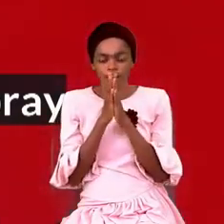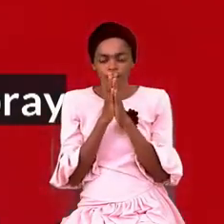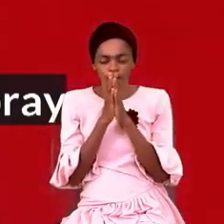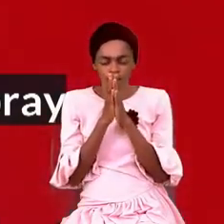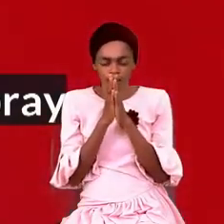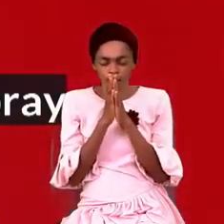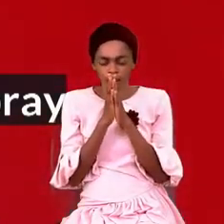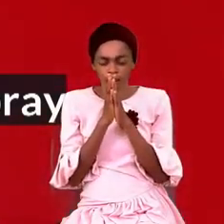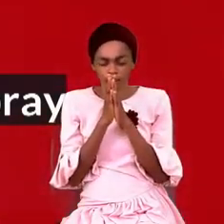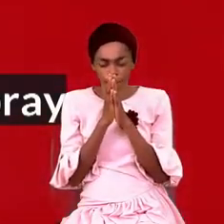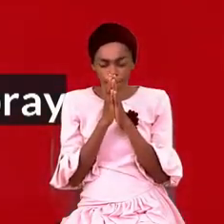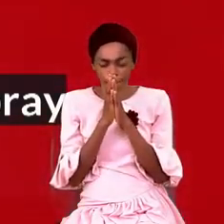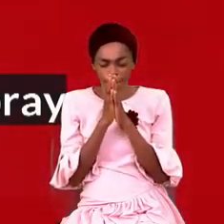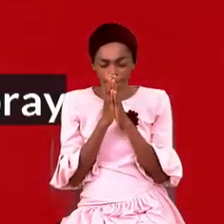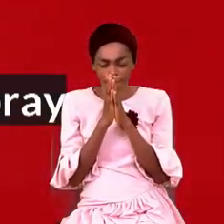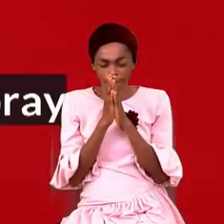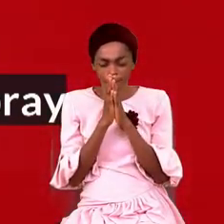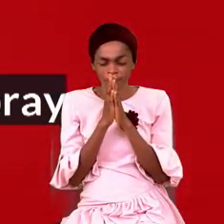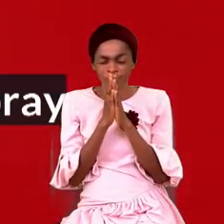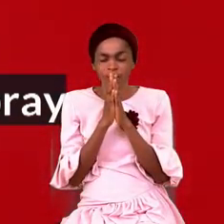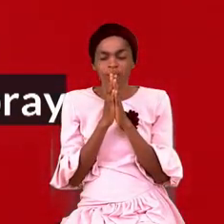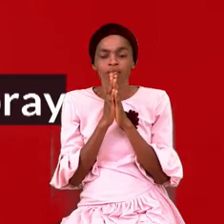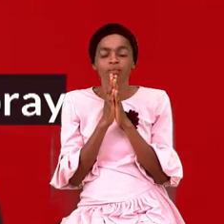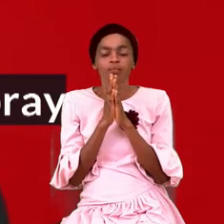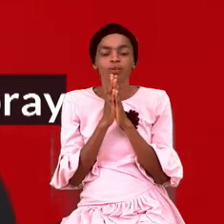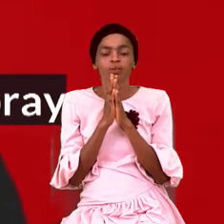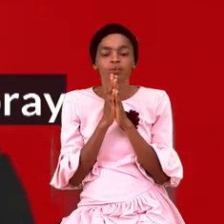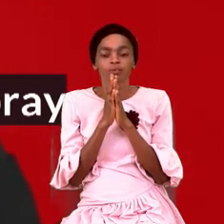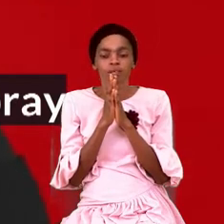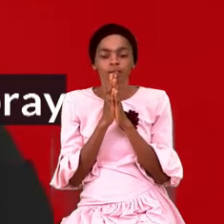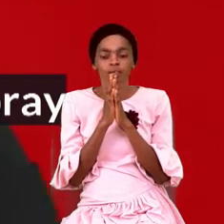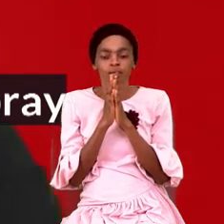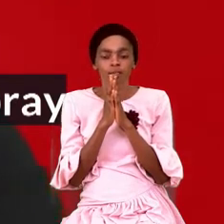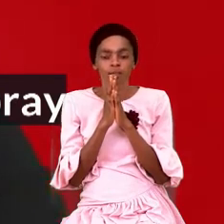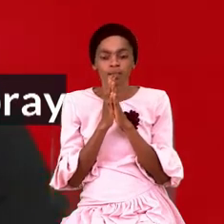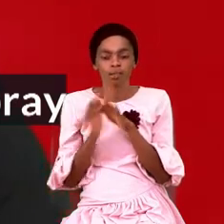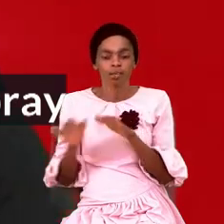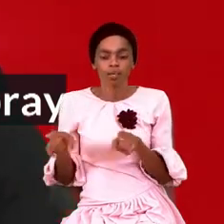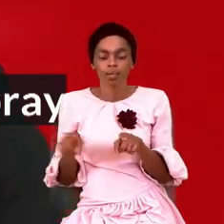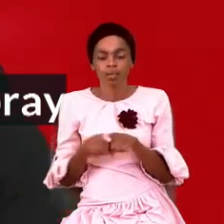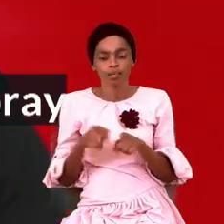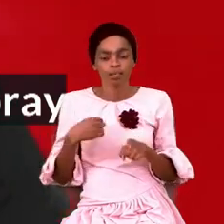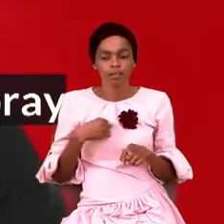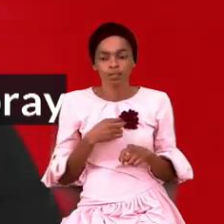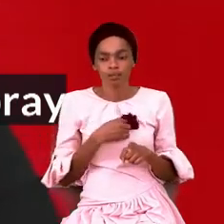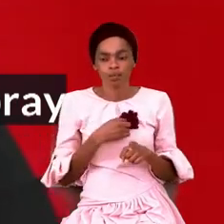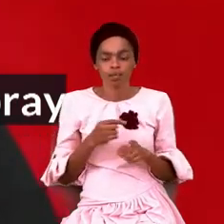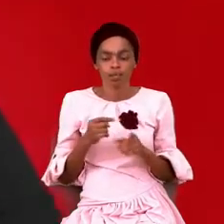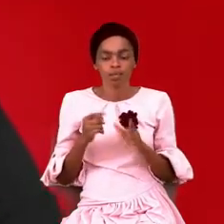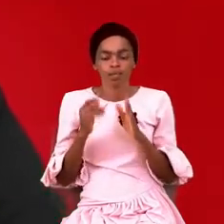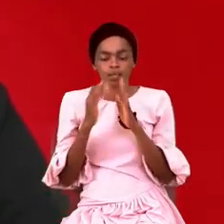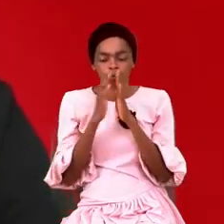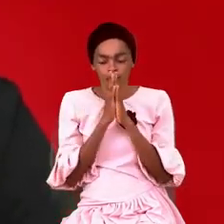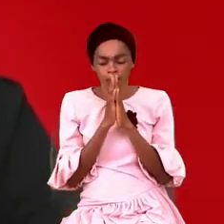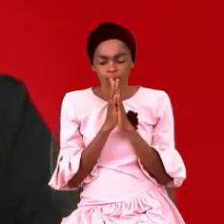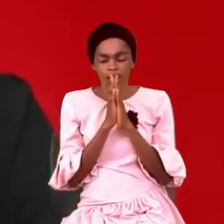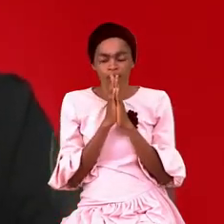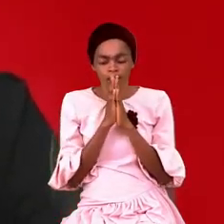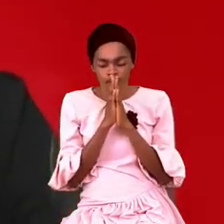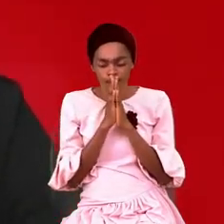as we pray. Thank you, God. Thank you for your presence here